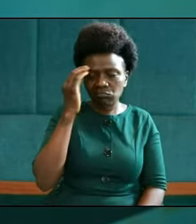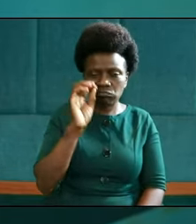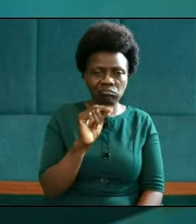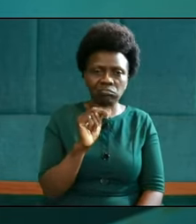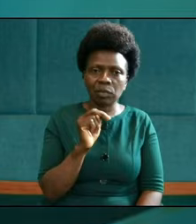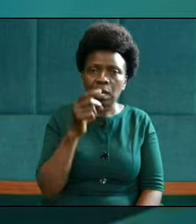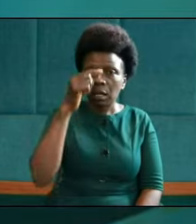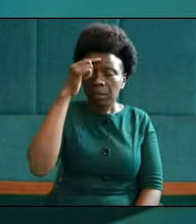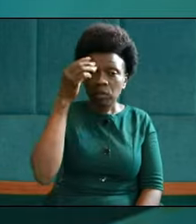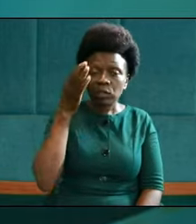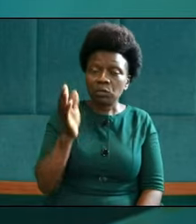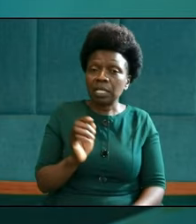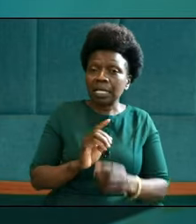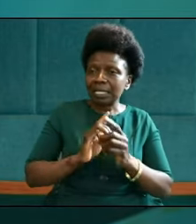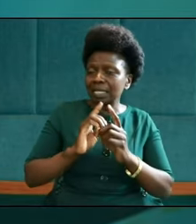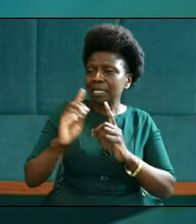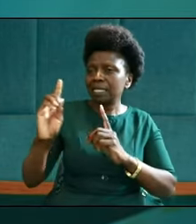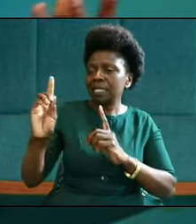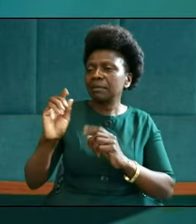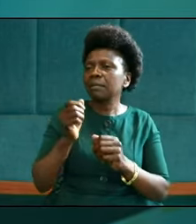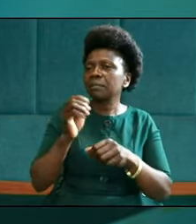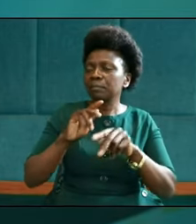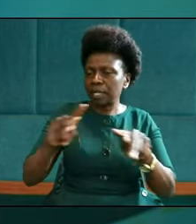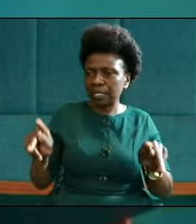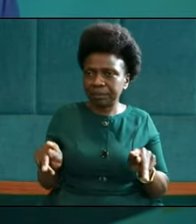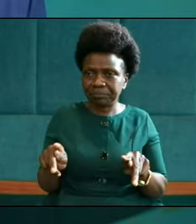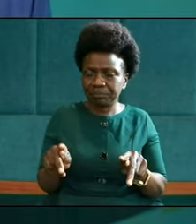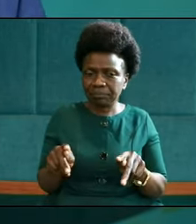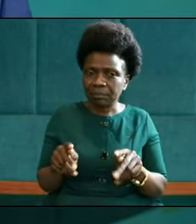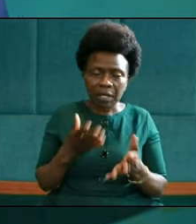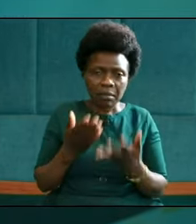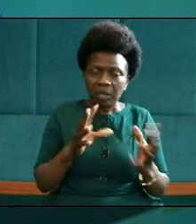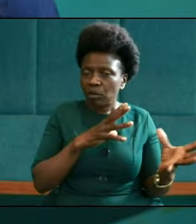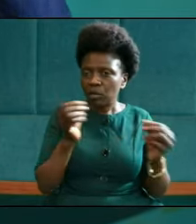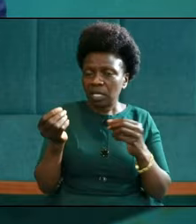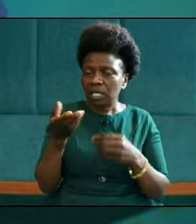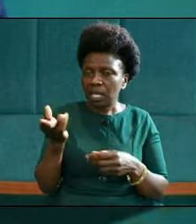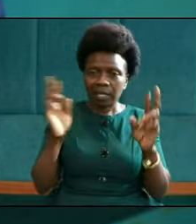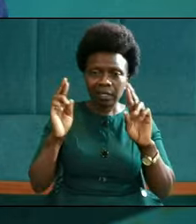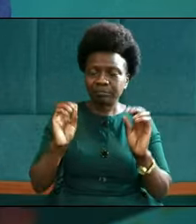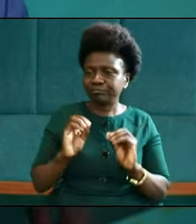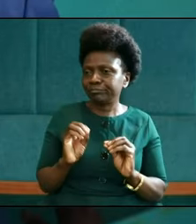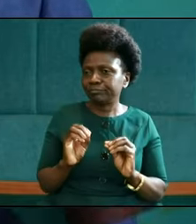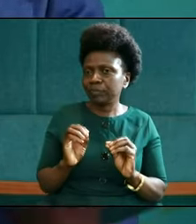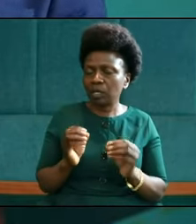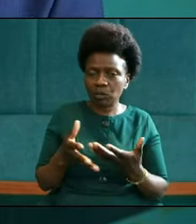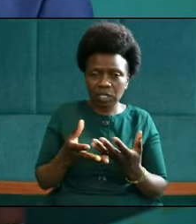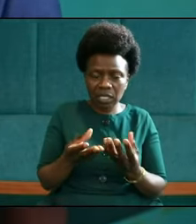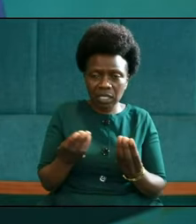Because it was a distant place, probably he had never gone there, And it is not easy to reach